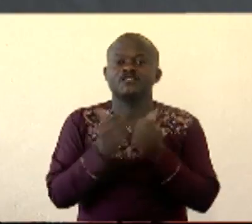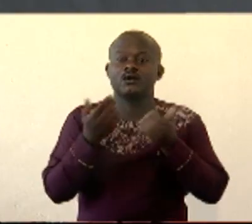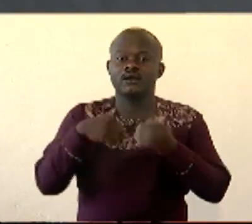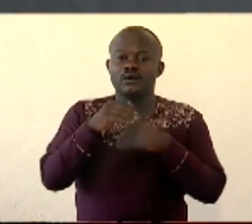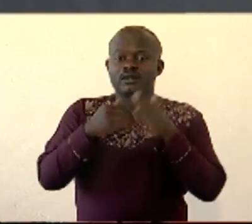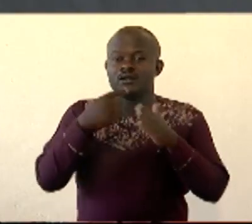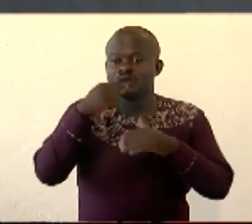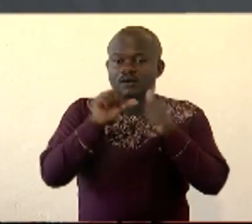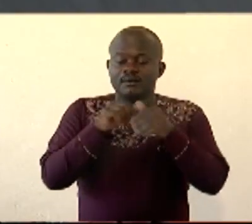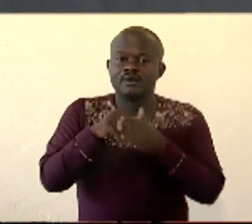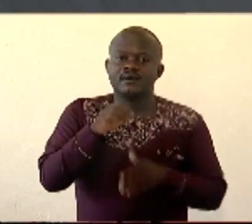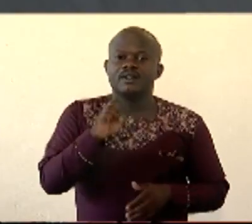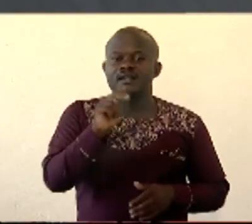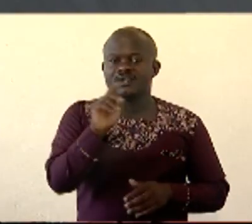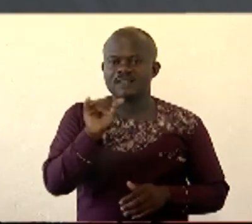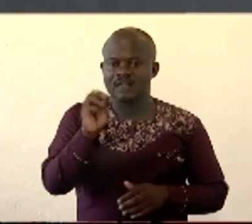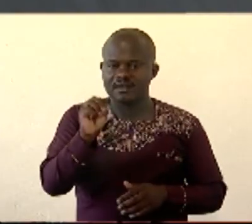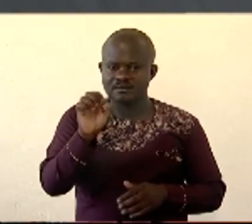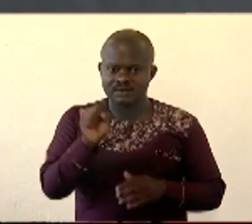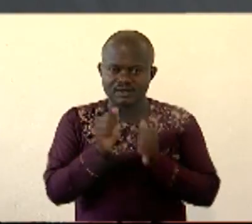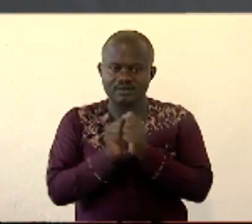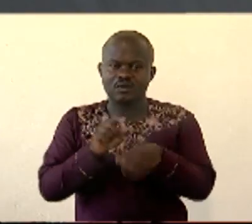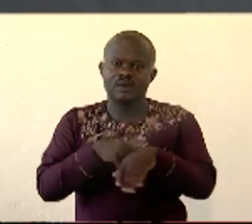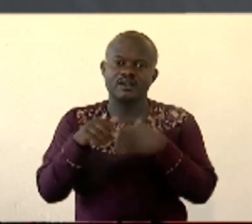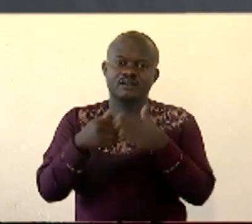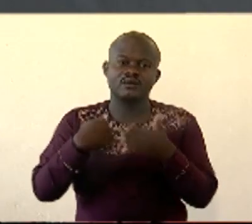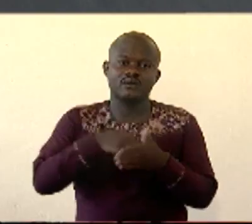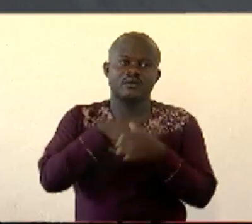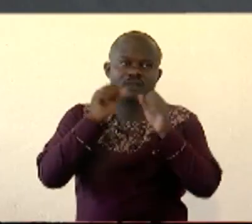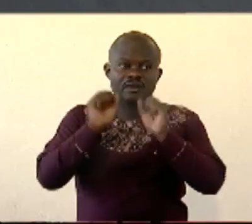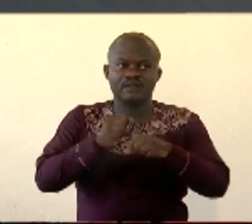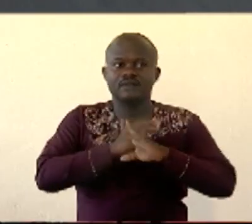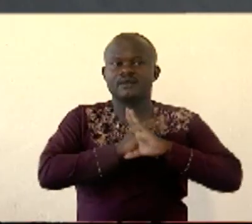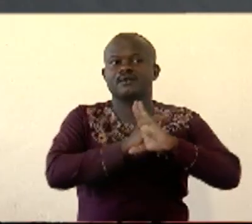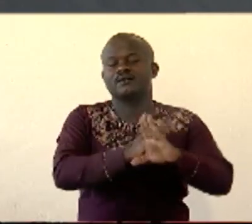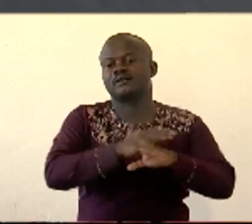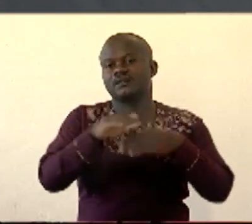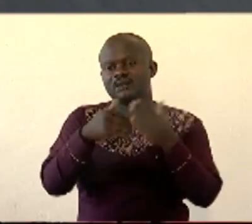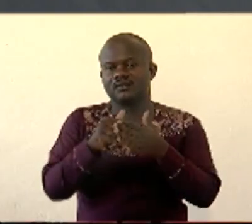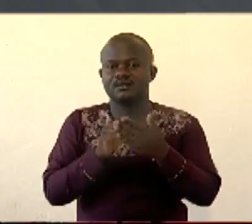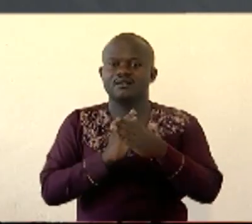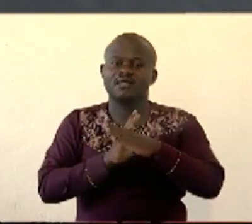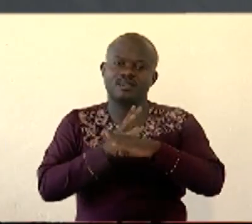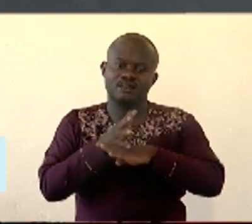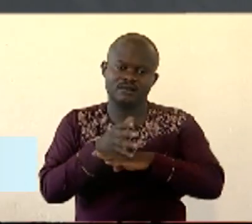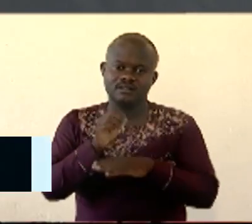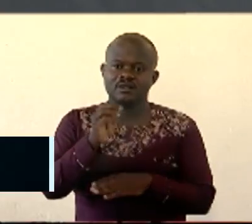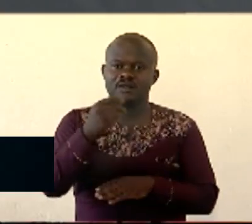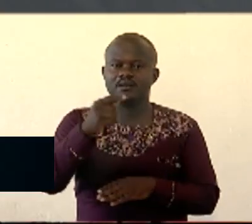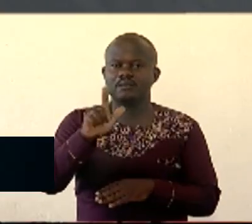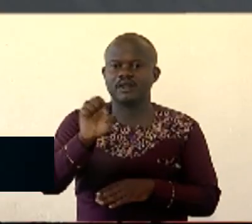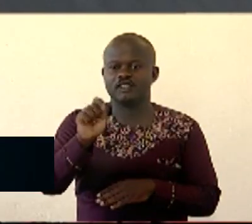talk about enzymes catalyzing the reaction when they can just be inhibited or where they can just be affected by high temperature.